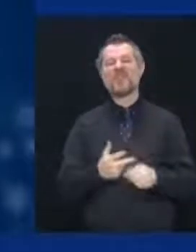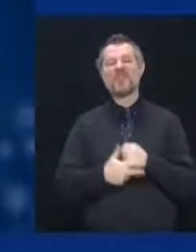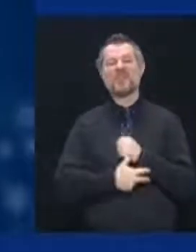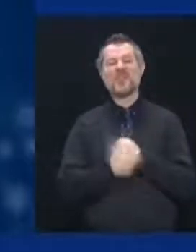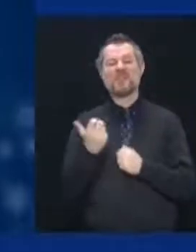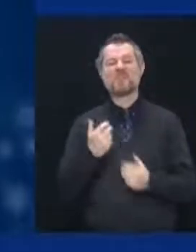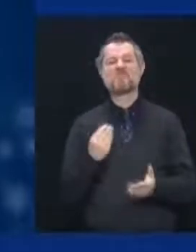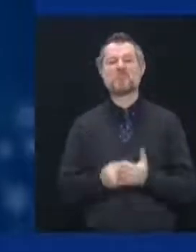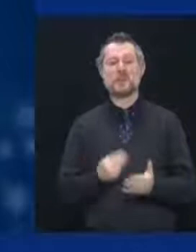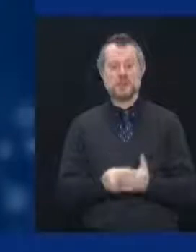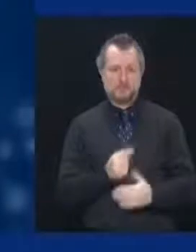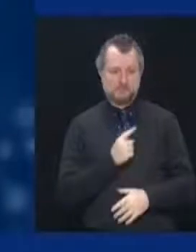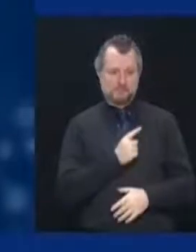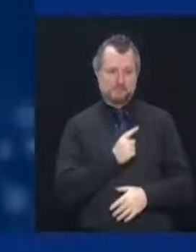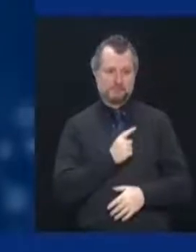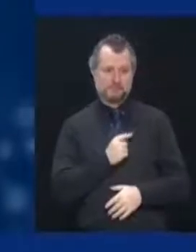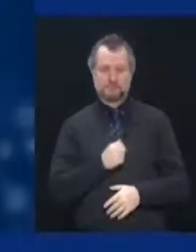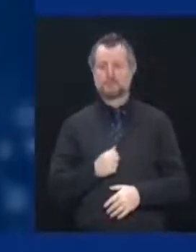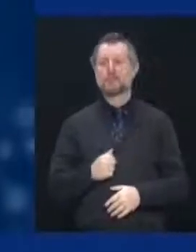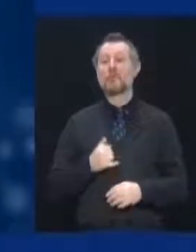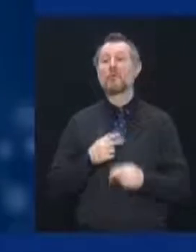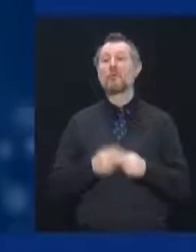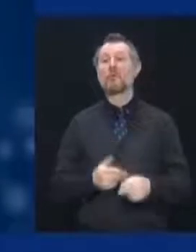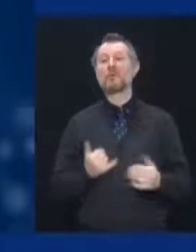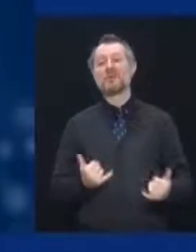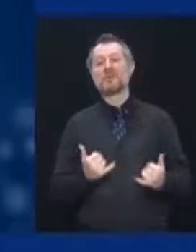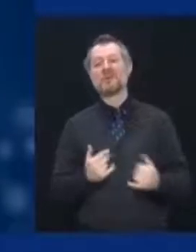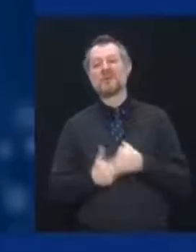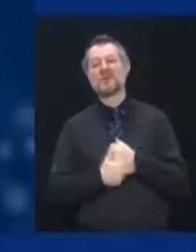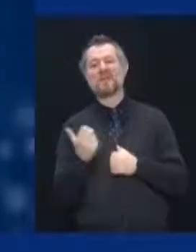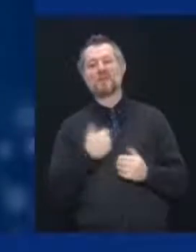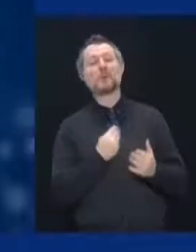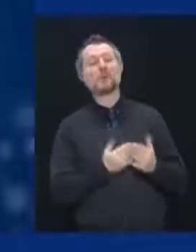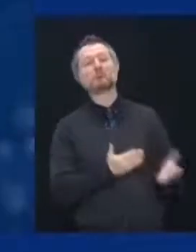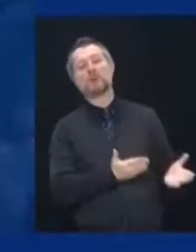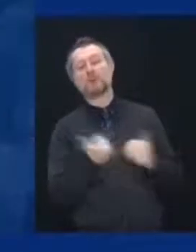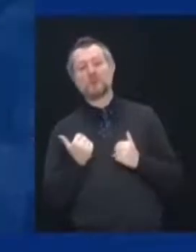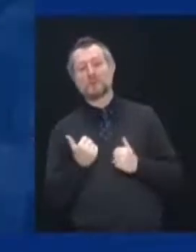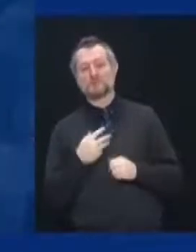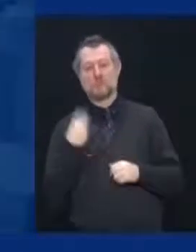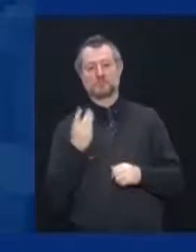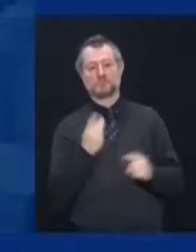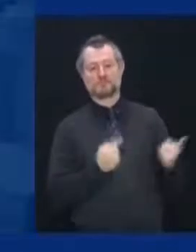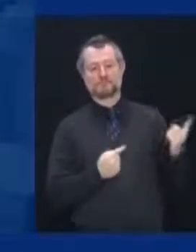consider this theft recovery from Washington.